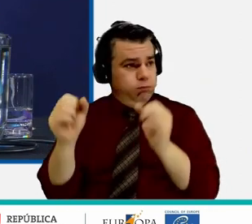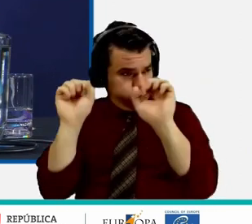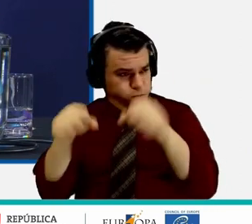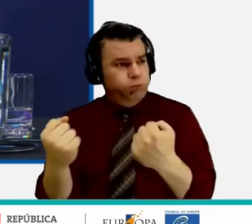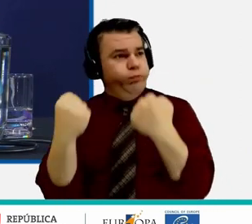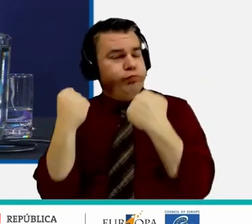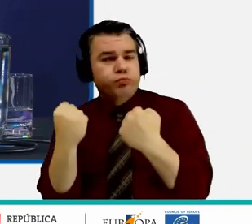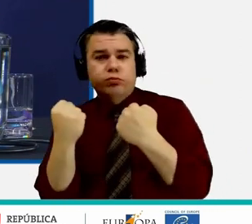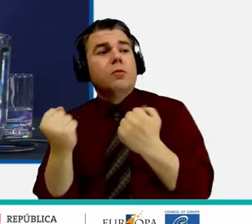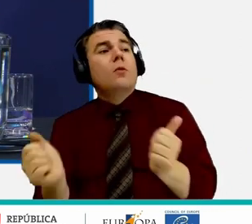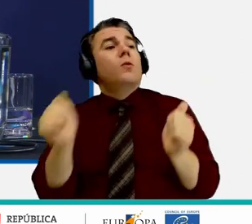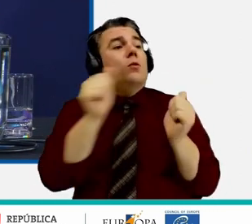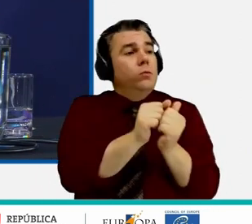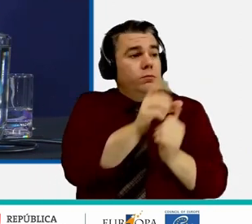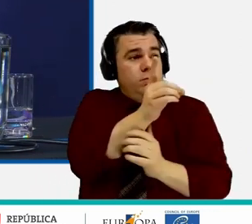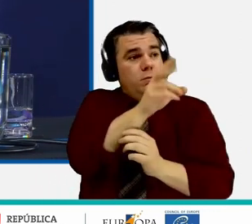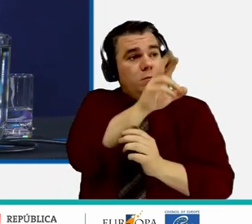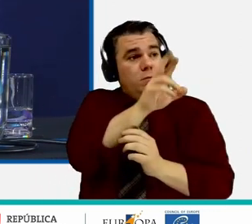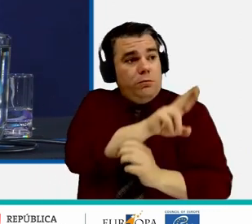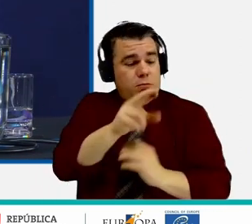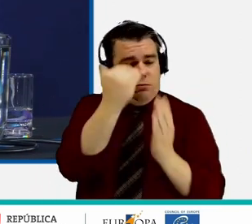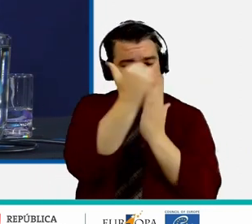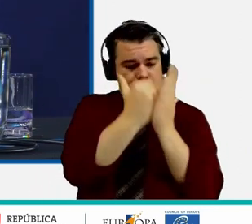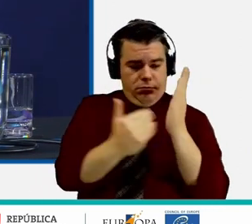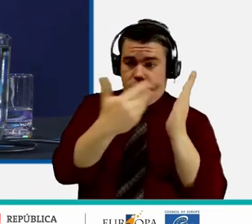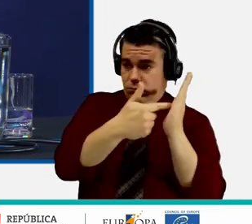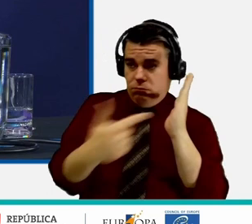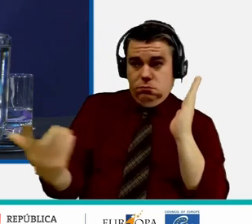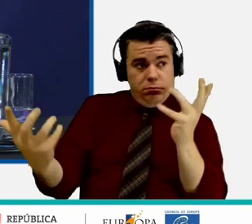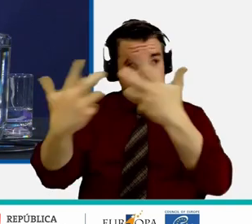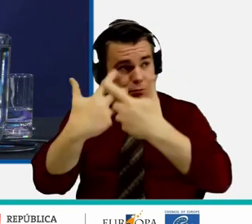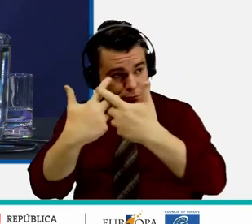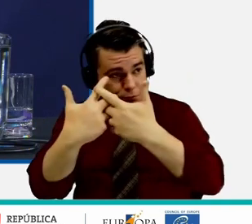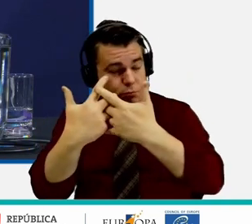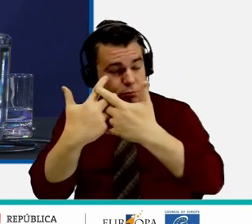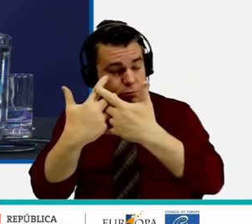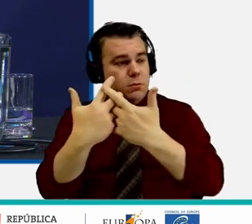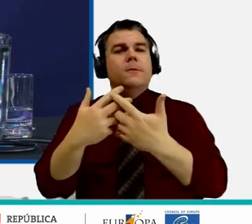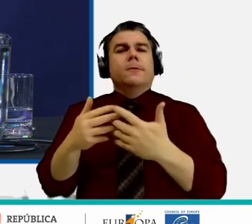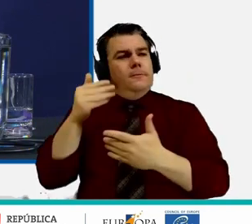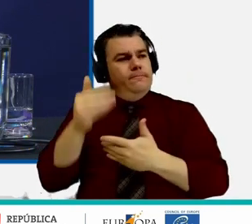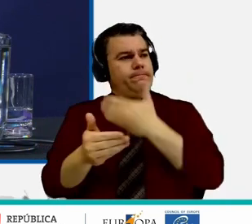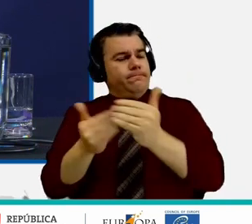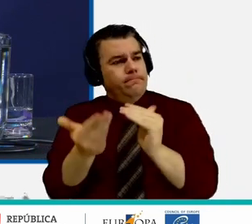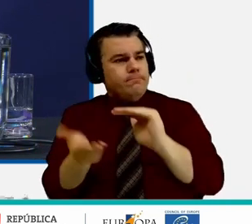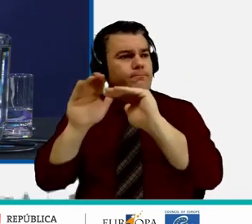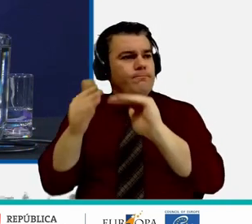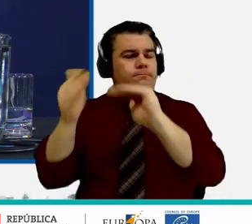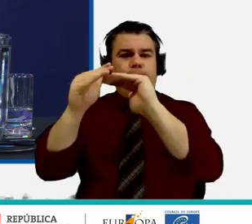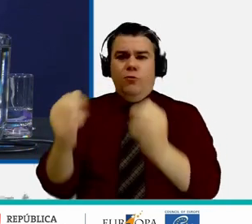cooperation in DRR policies, and in this regard, to increase infrastructure